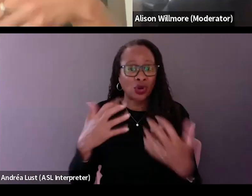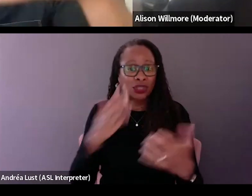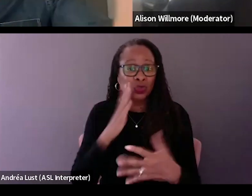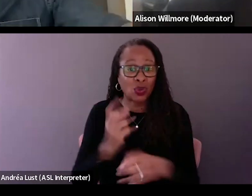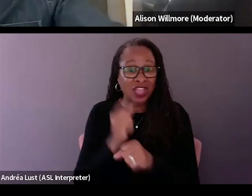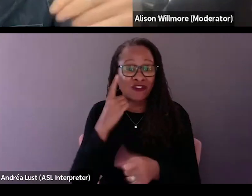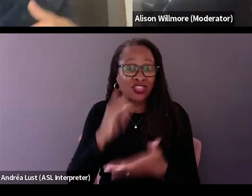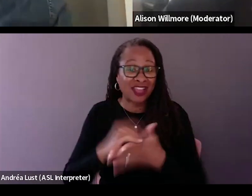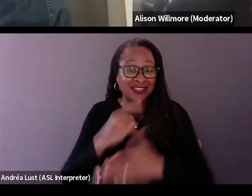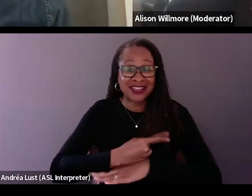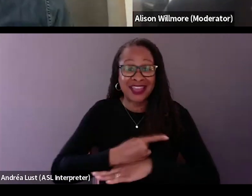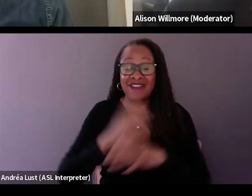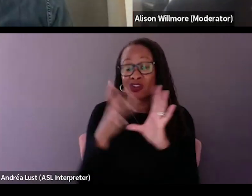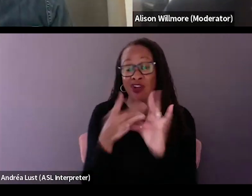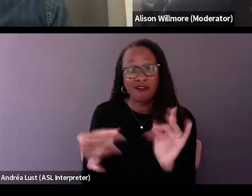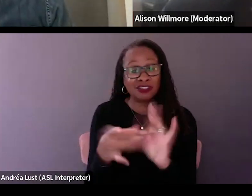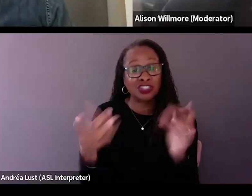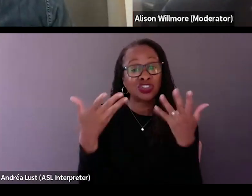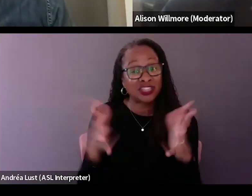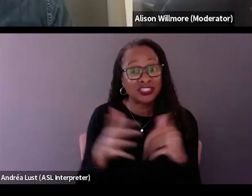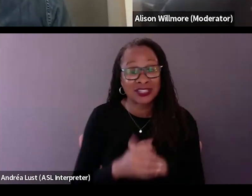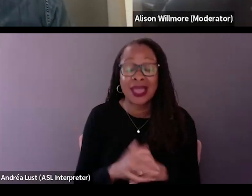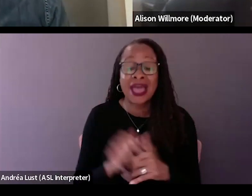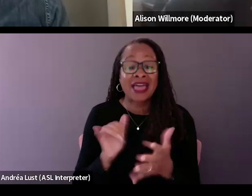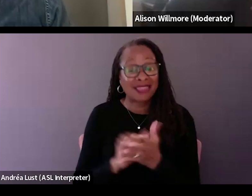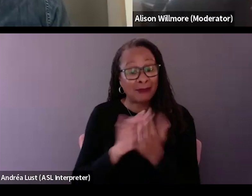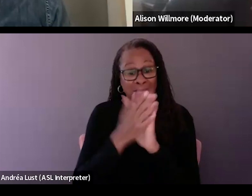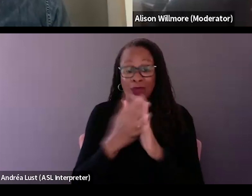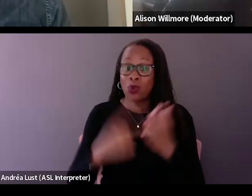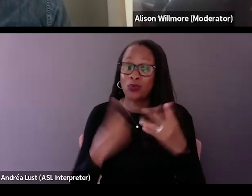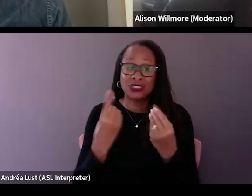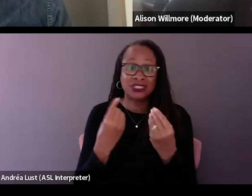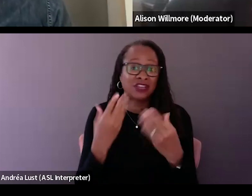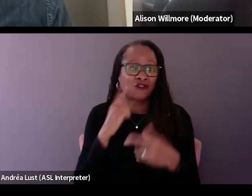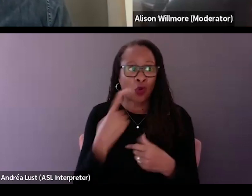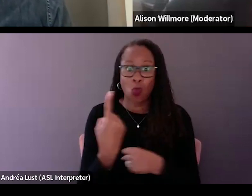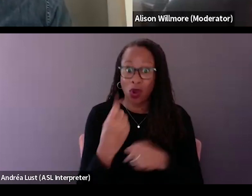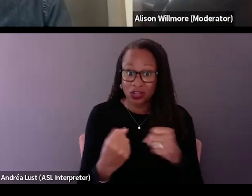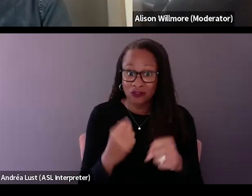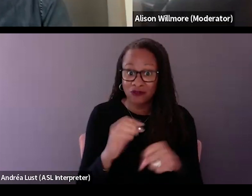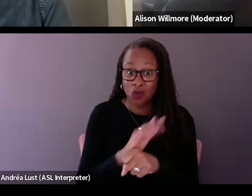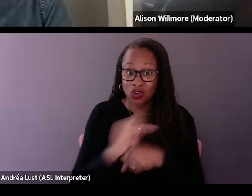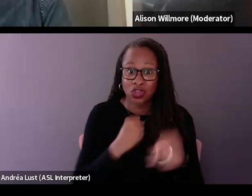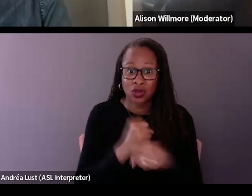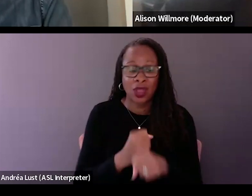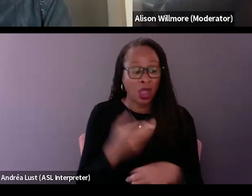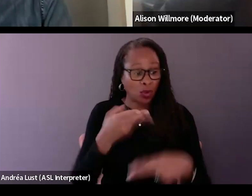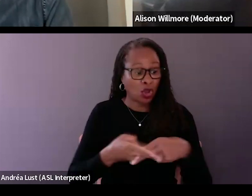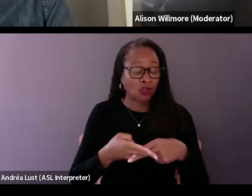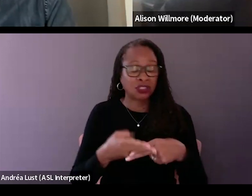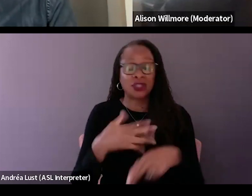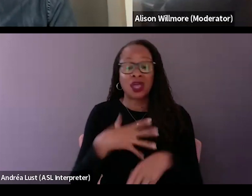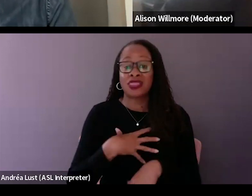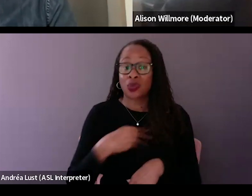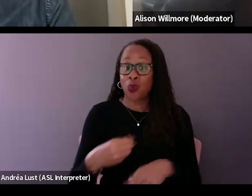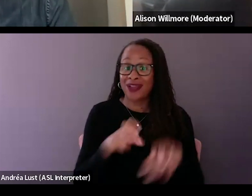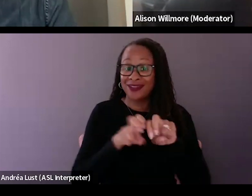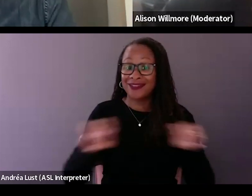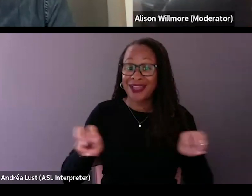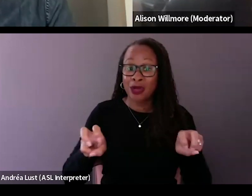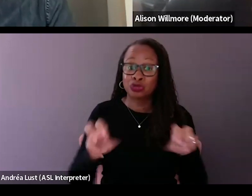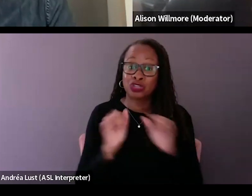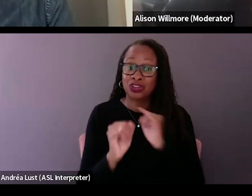became what we did over the course of the year. We would call it the white couch interview. And she would just come and sit down. The archive,